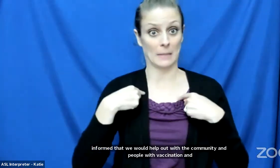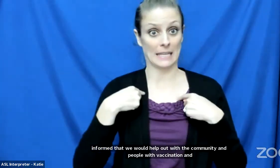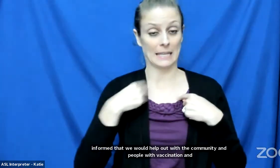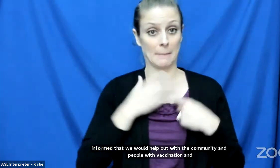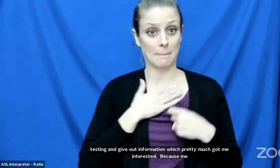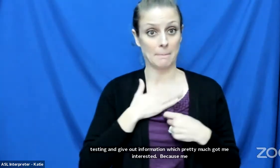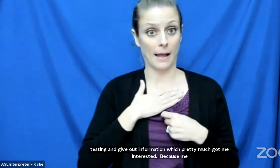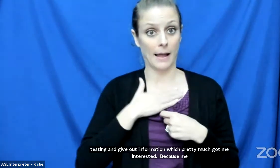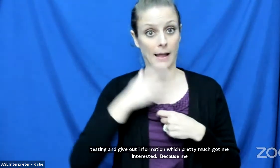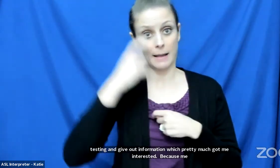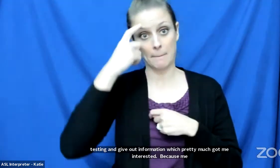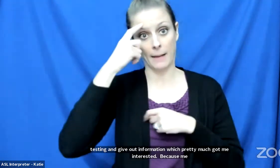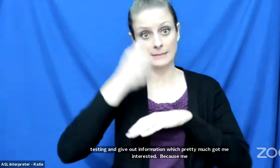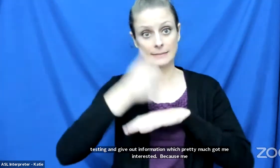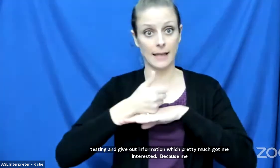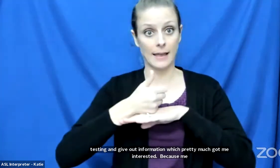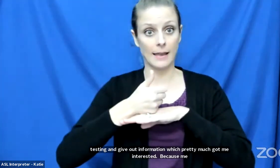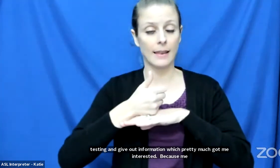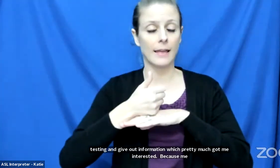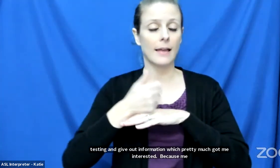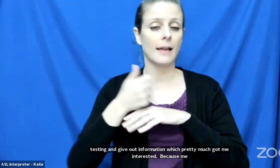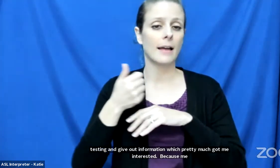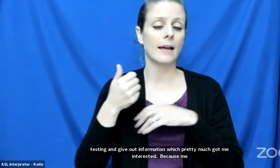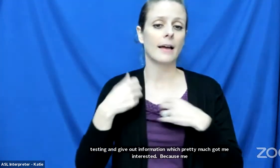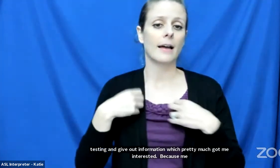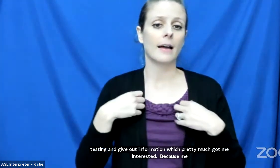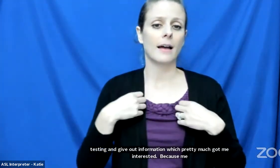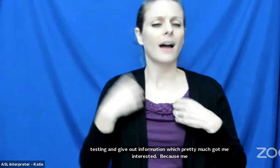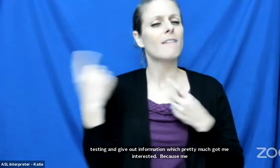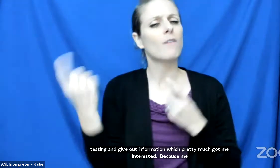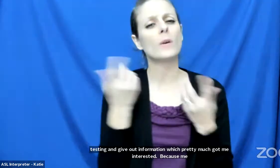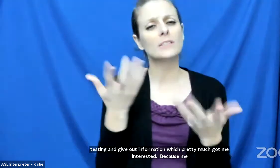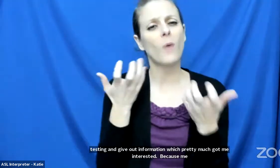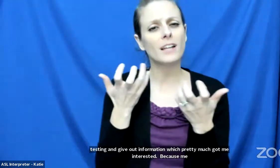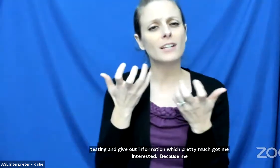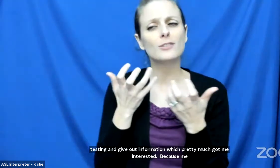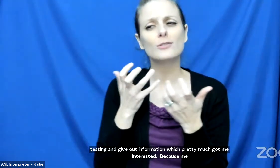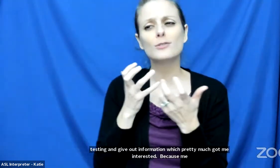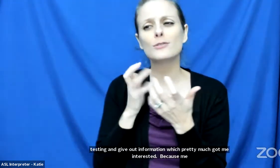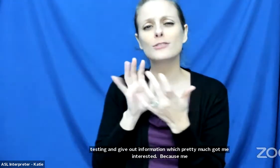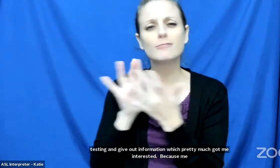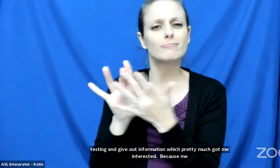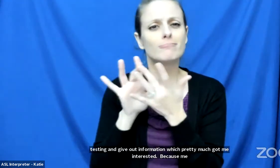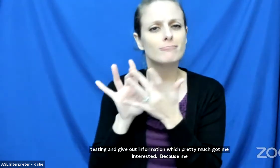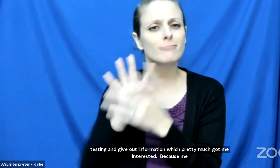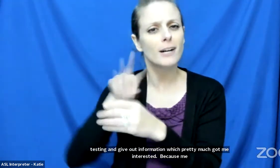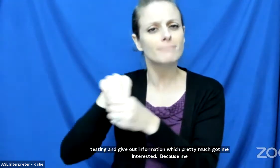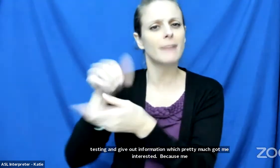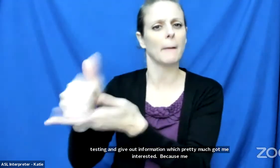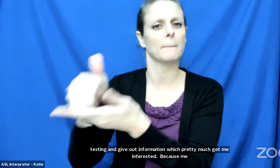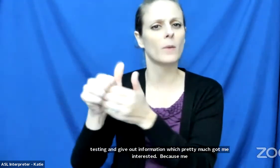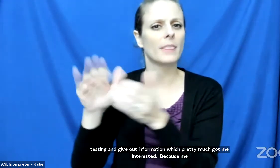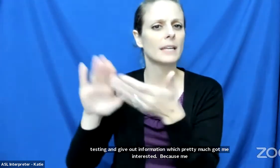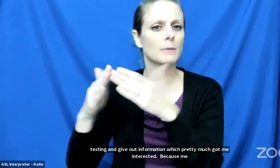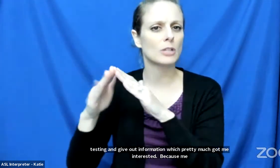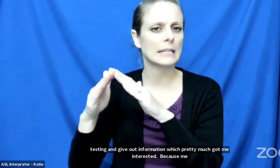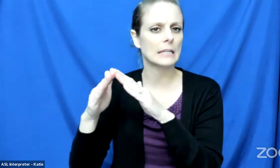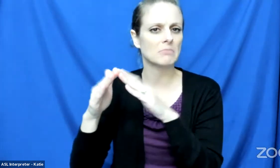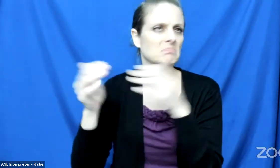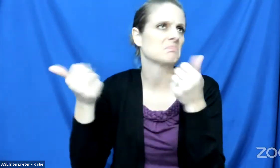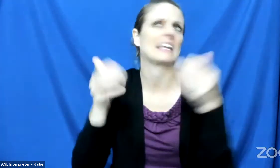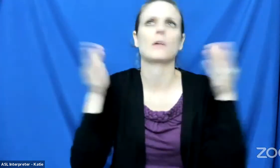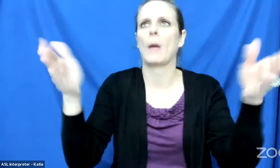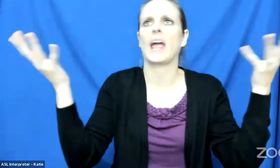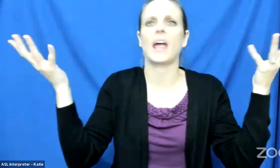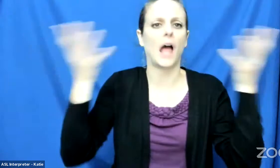my mindset, I always wanted to find ways to help out the community if it meant in any way.